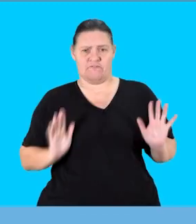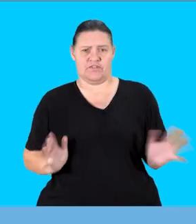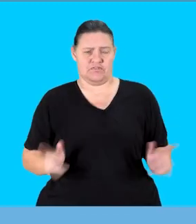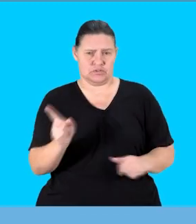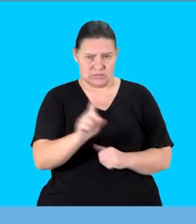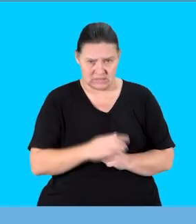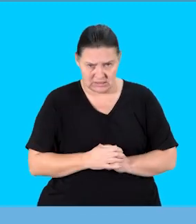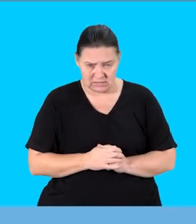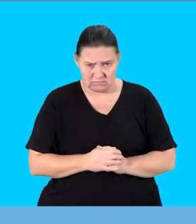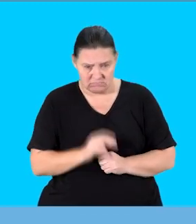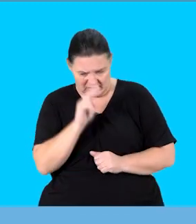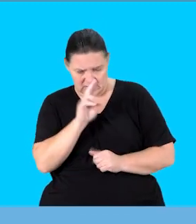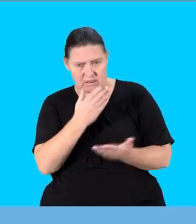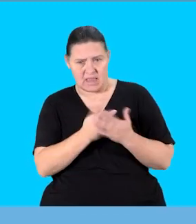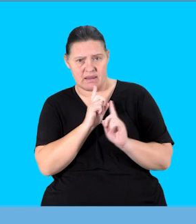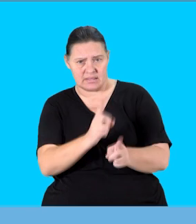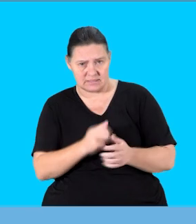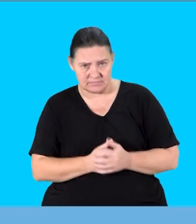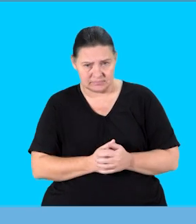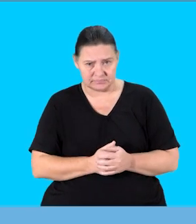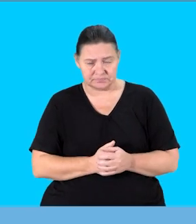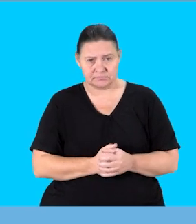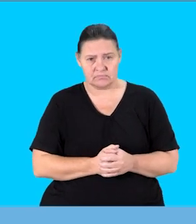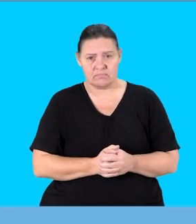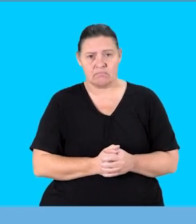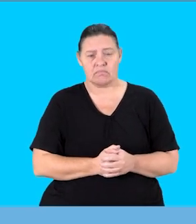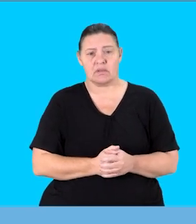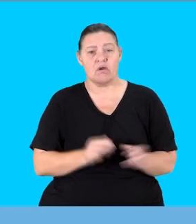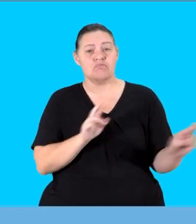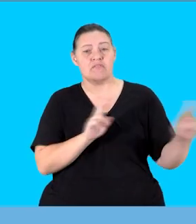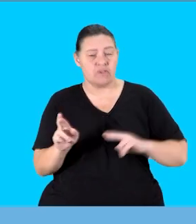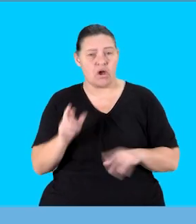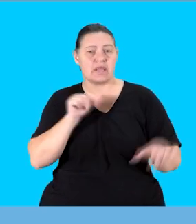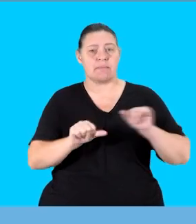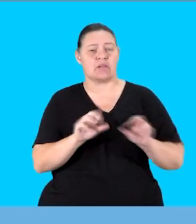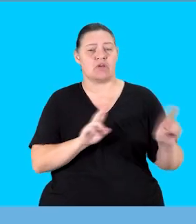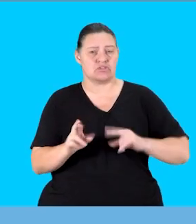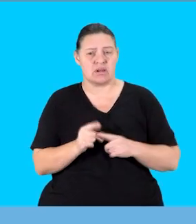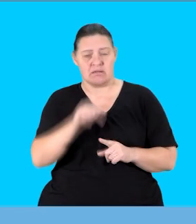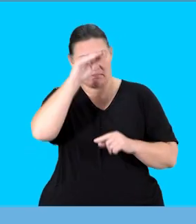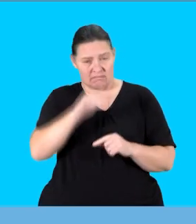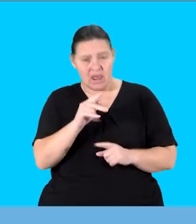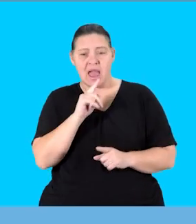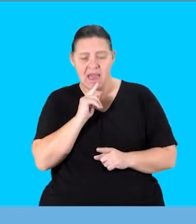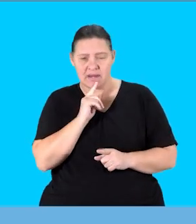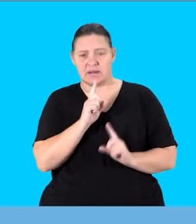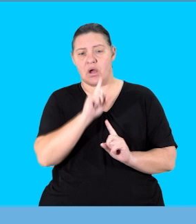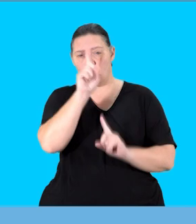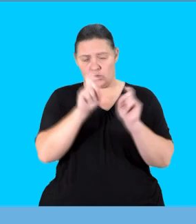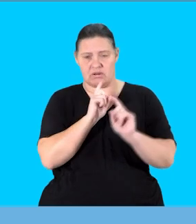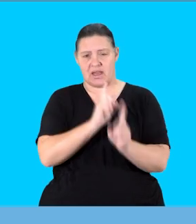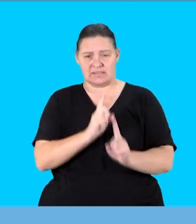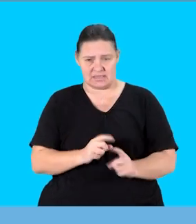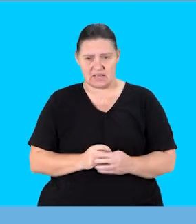we already know. So let's see if we can answer these questions. So refer to the chemical reaction below and answer the